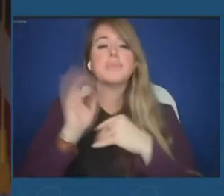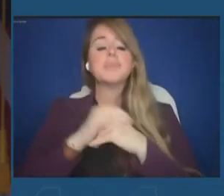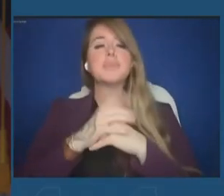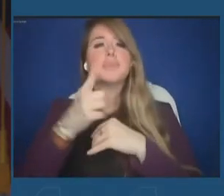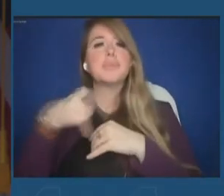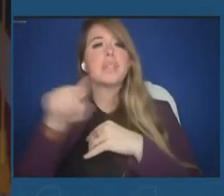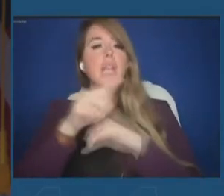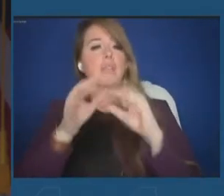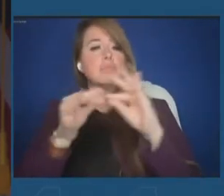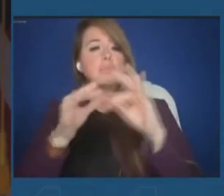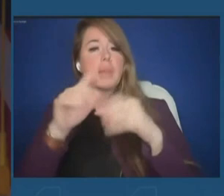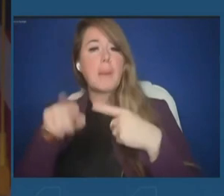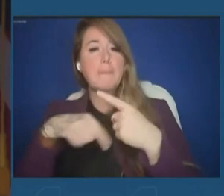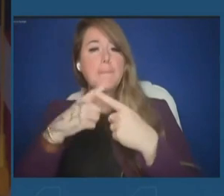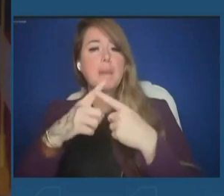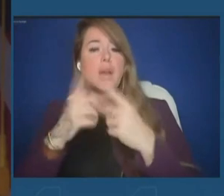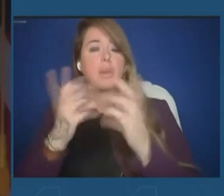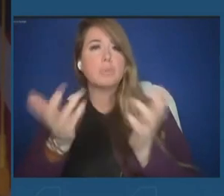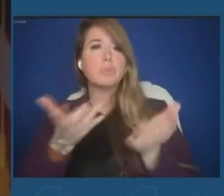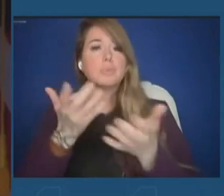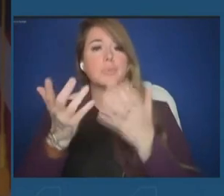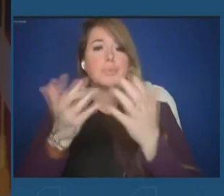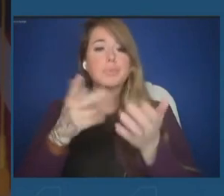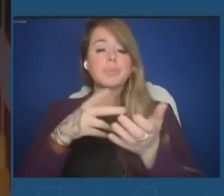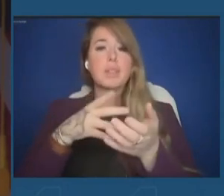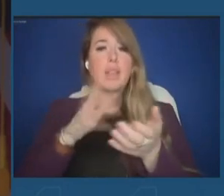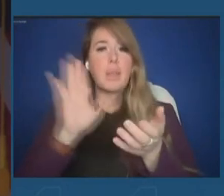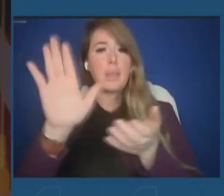about the pain they felt.